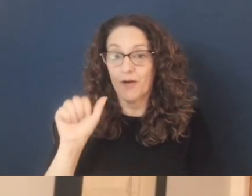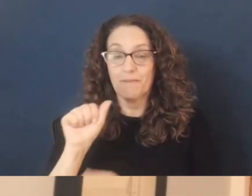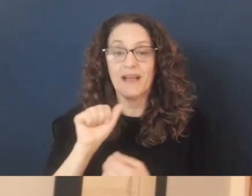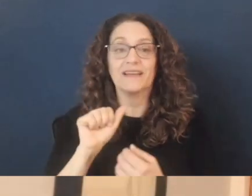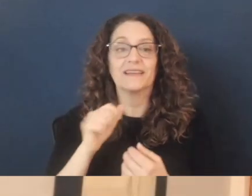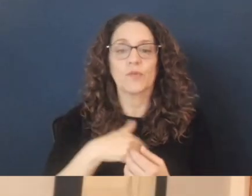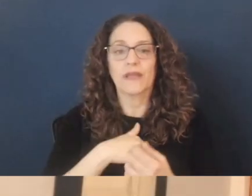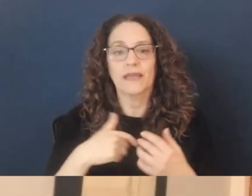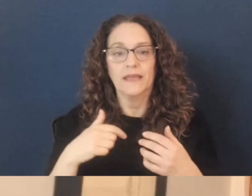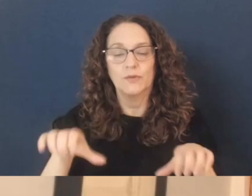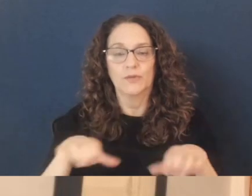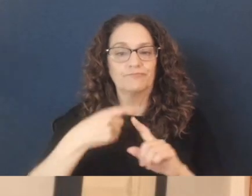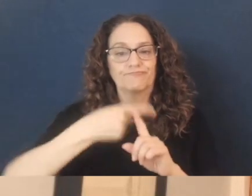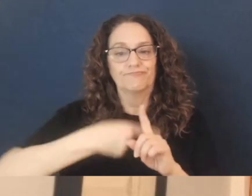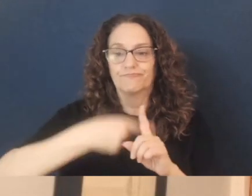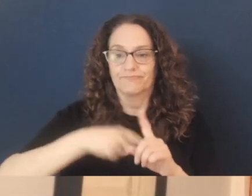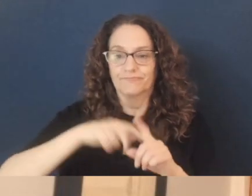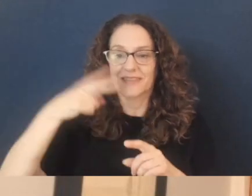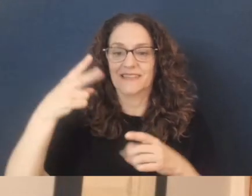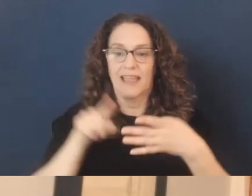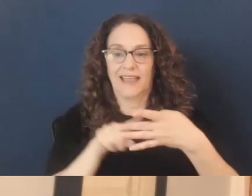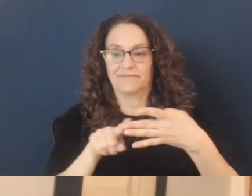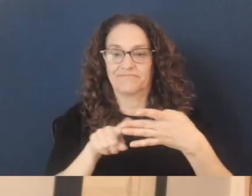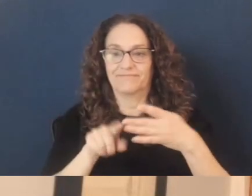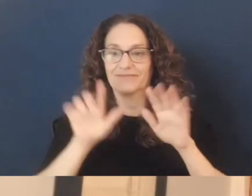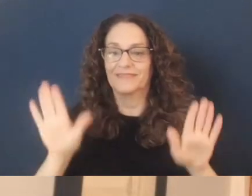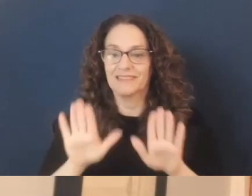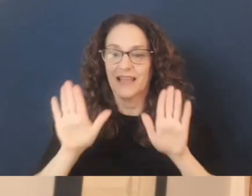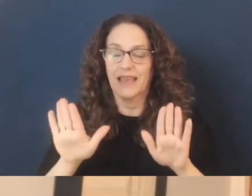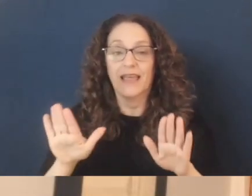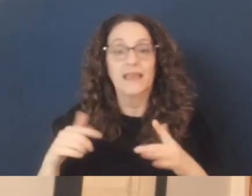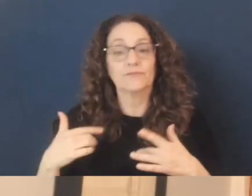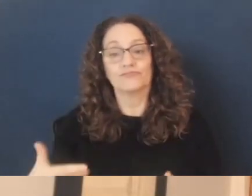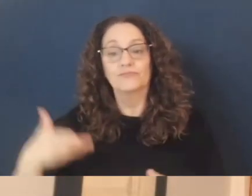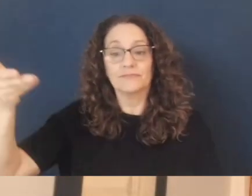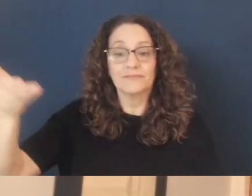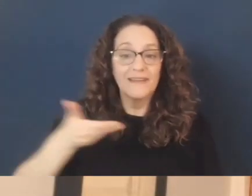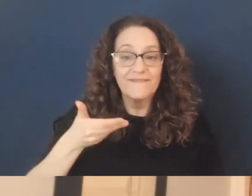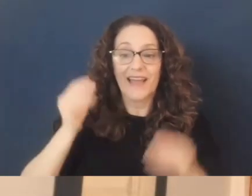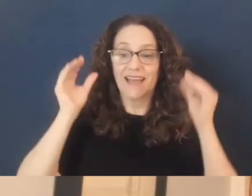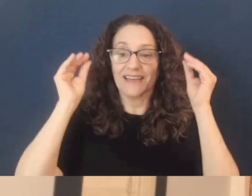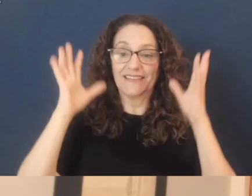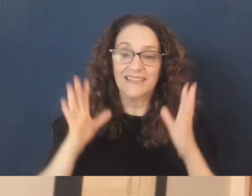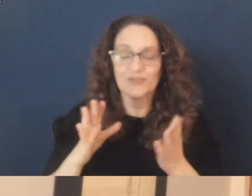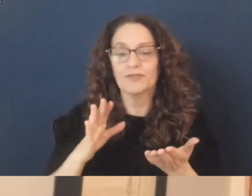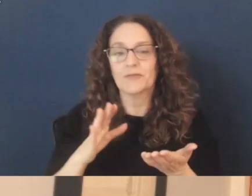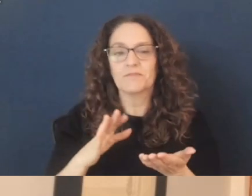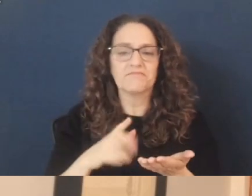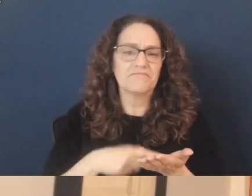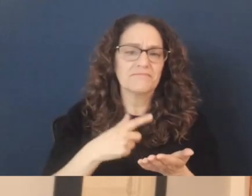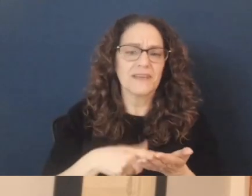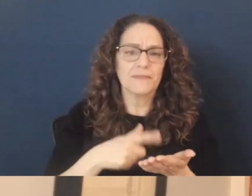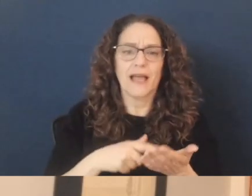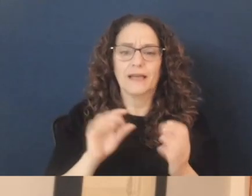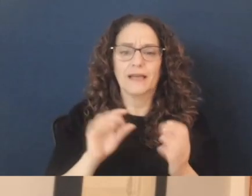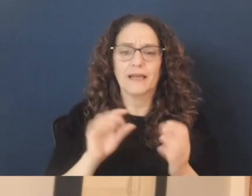every month, where we invite almost always a Dharma teacher. Sometimes there's a few exceptions, to come and talk to